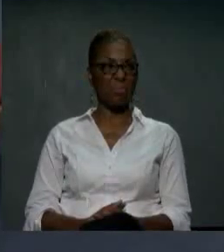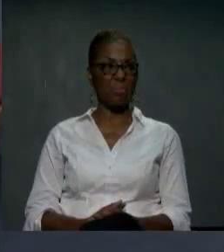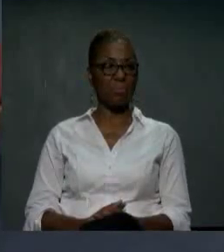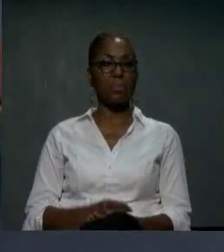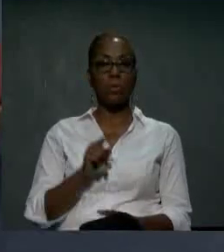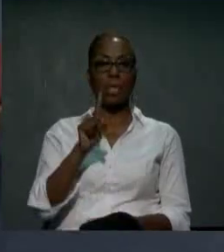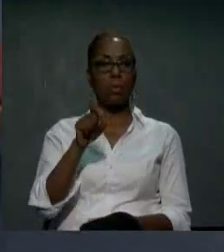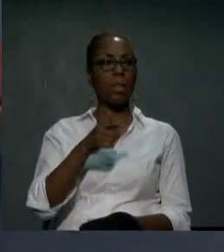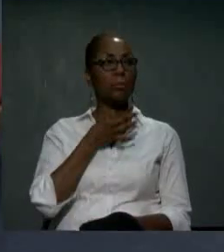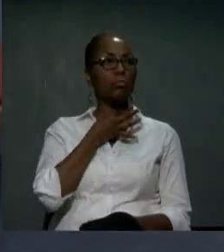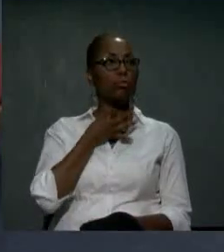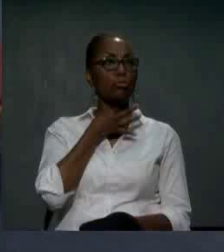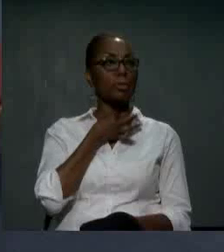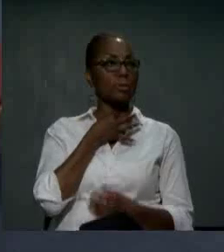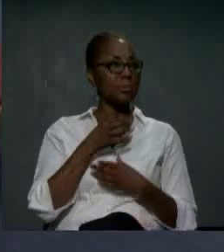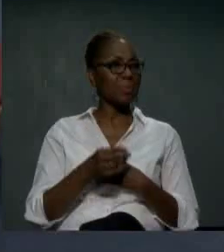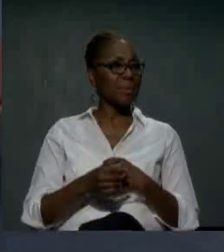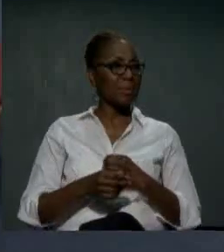Yes.